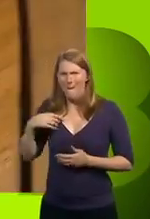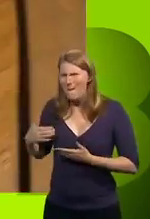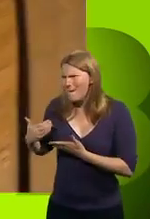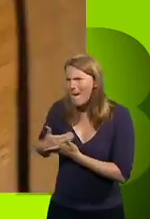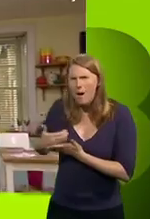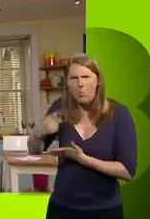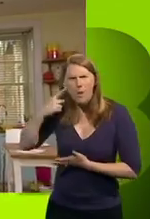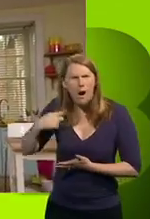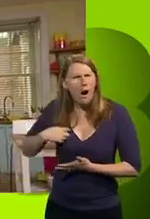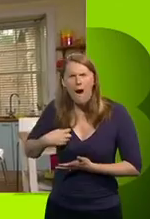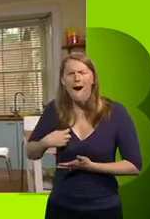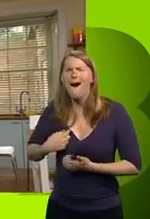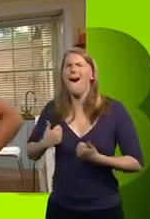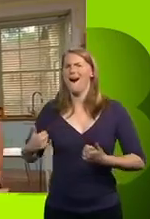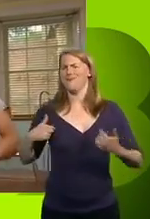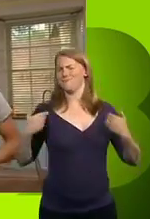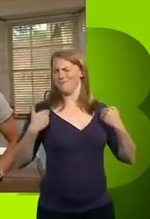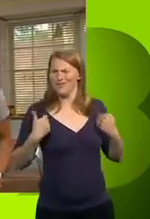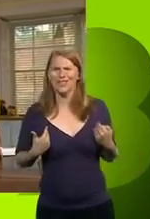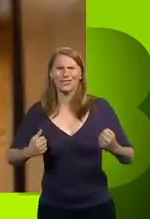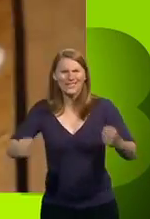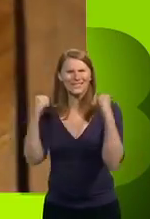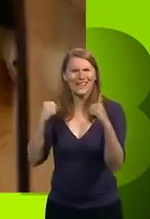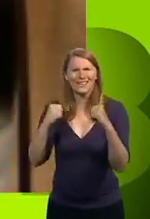rich! Let's go get some money.